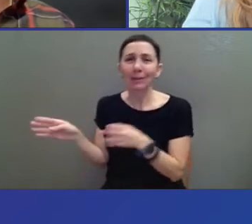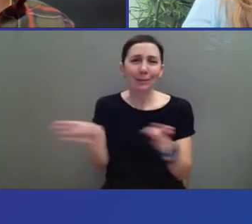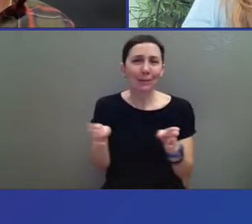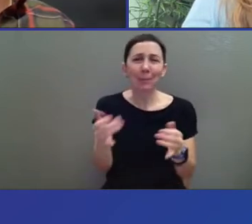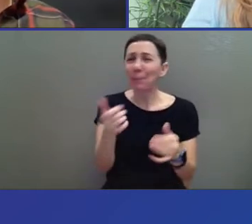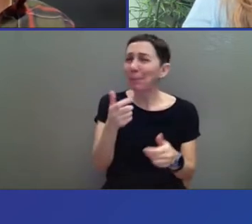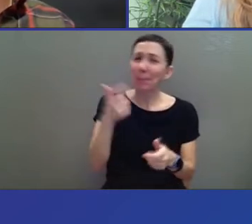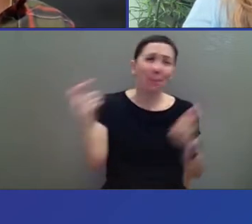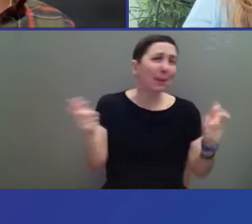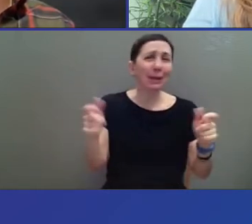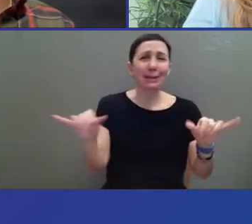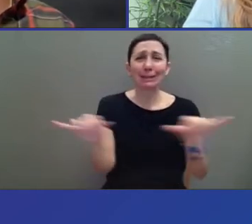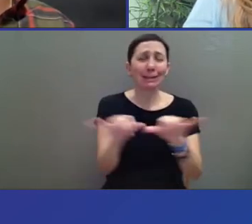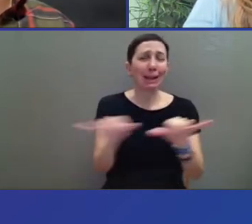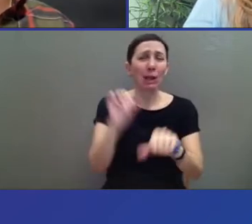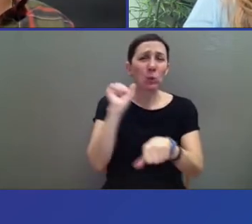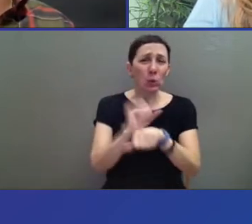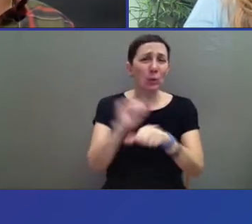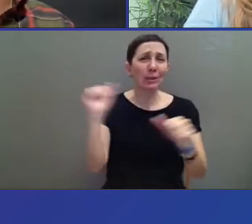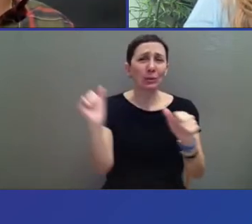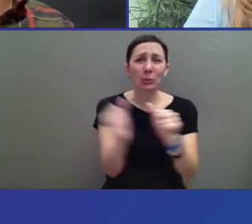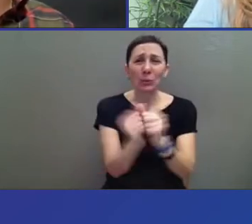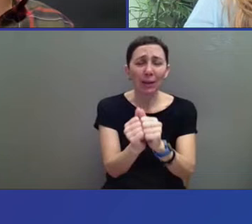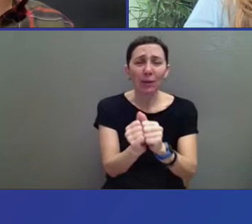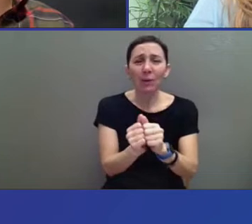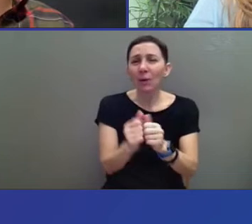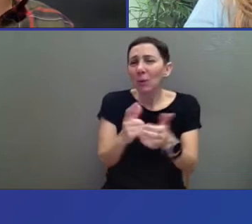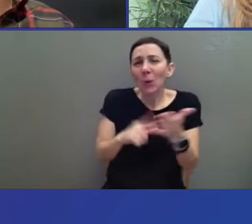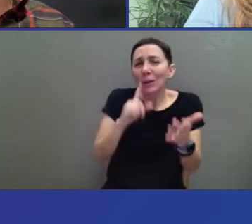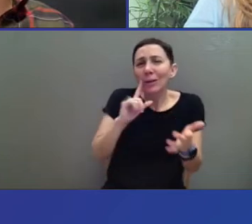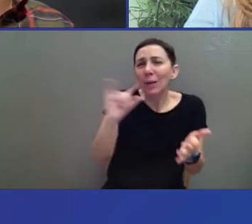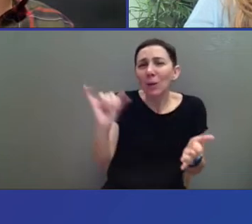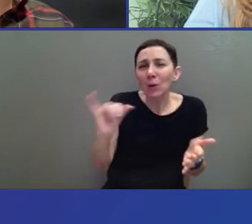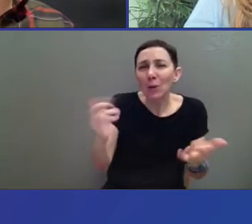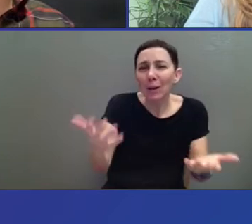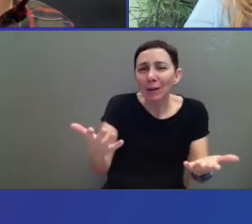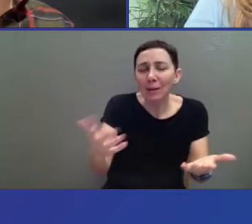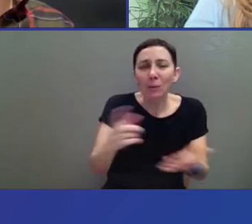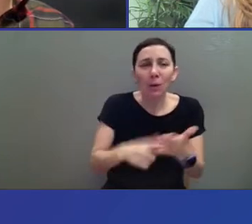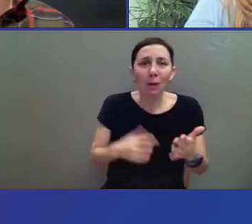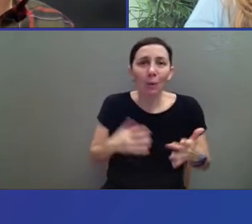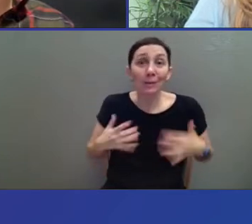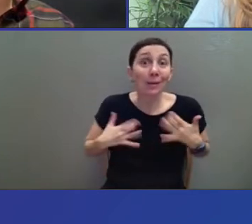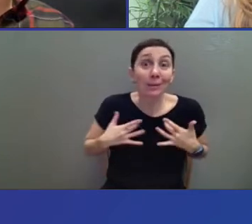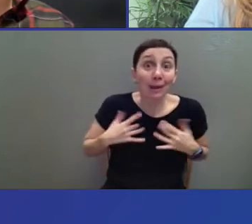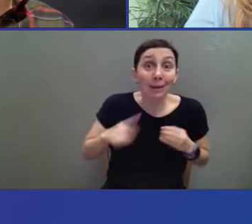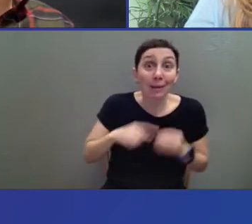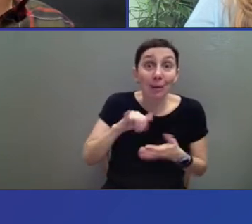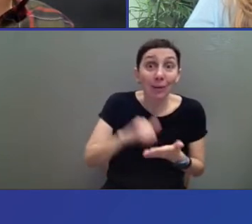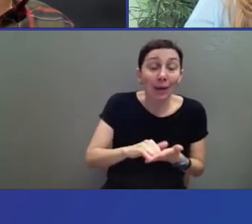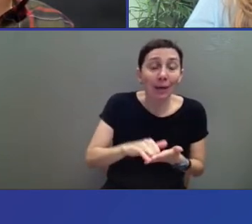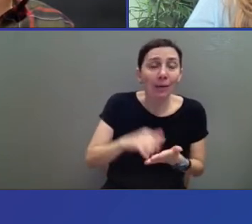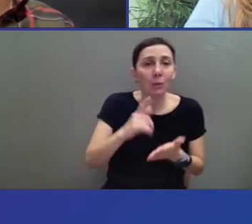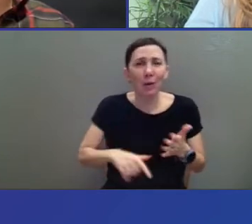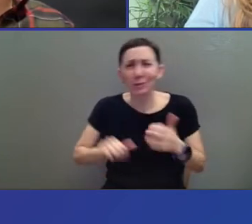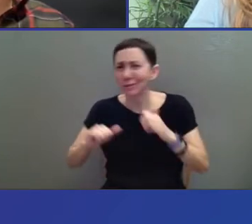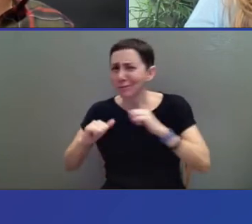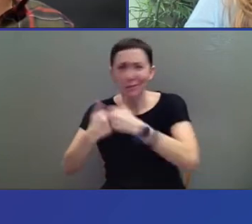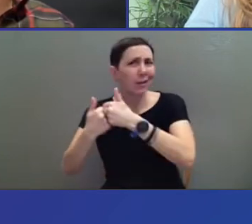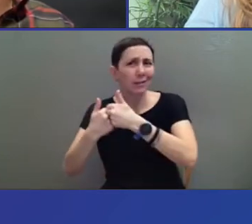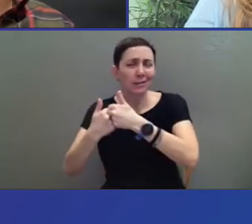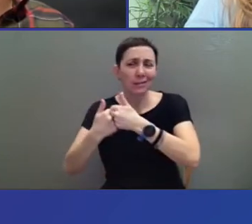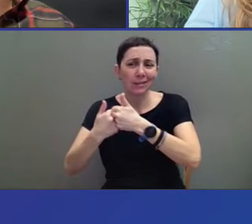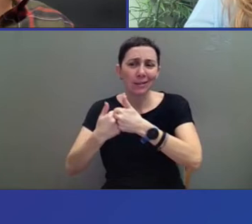collaborative mode of working? What are some of the things that were really exciting about what you were doing? And what are some of the things that were challenging